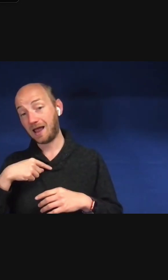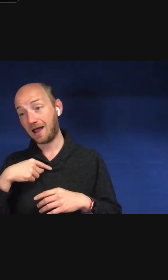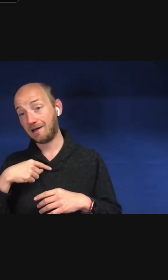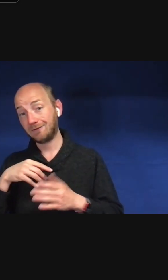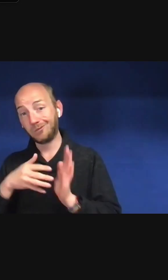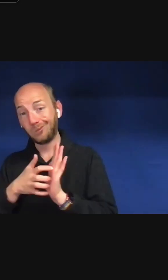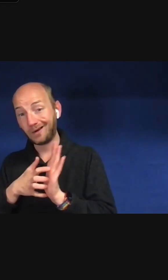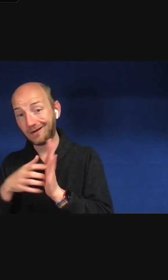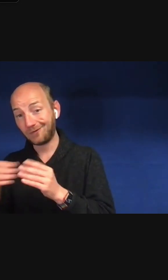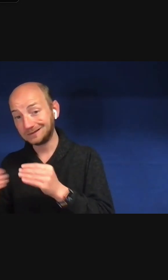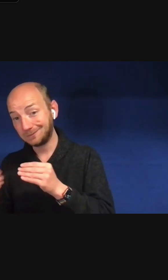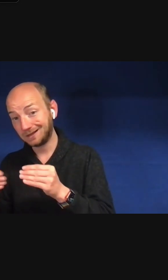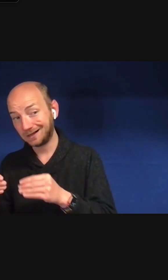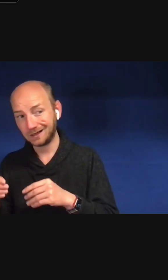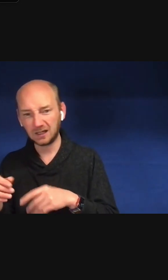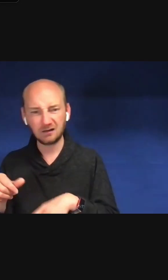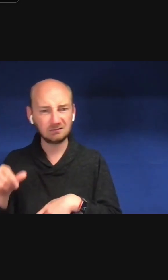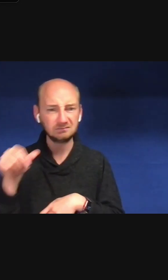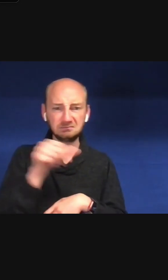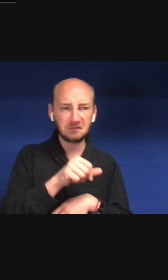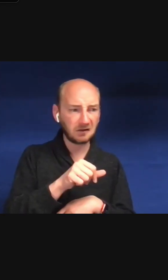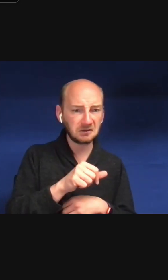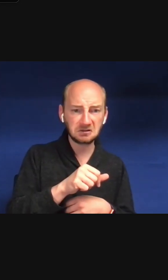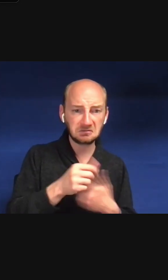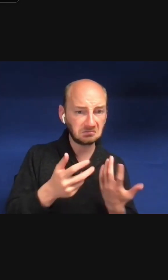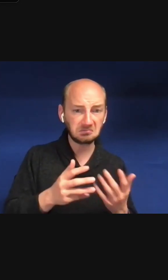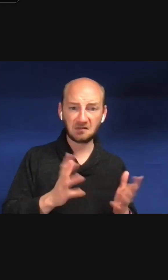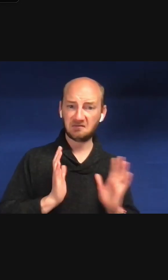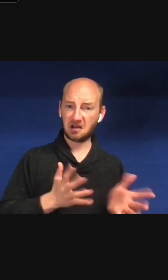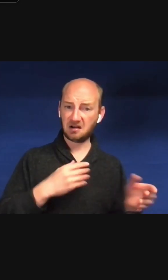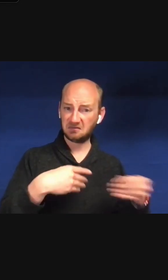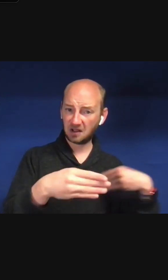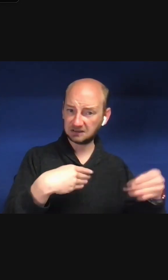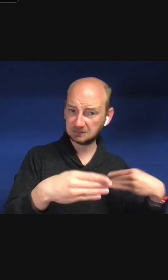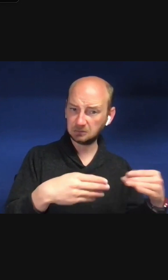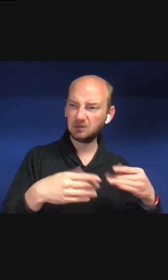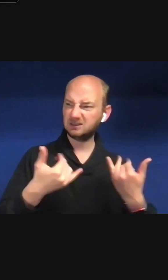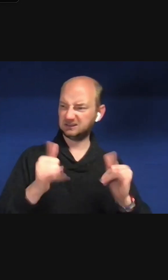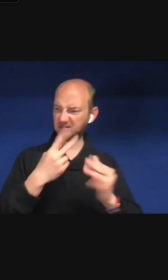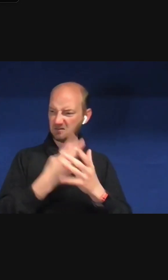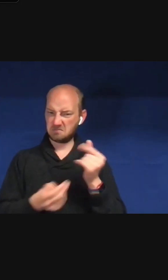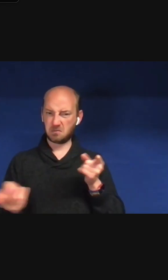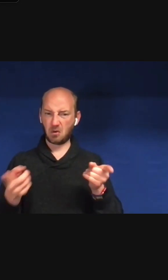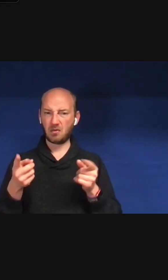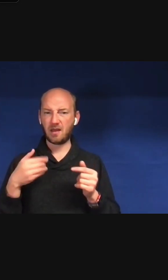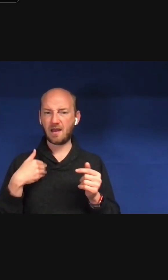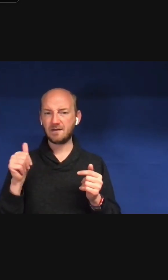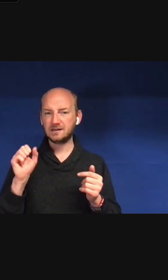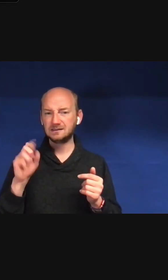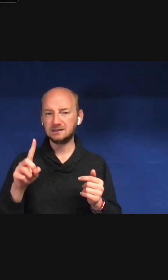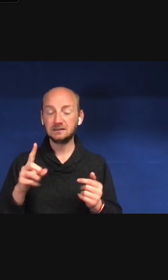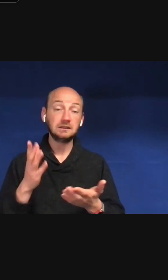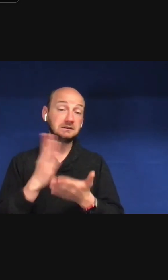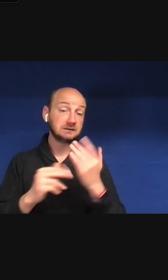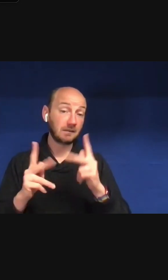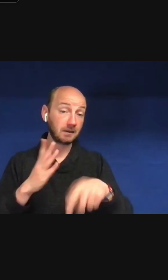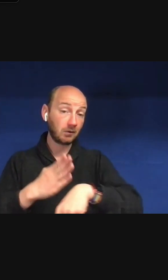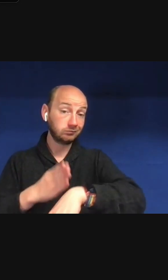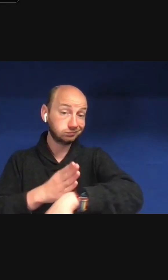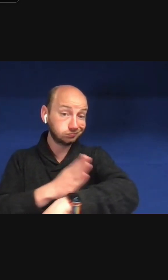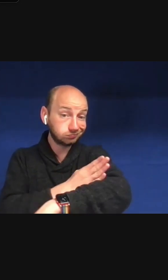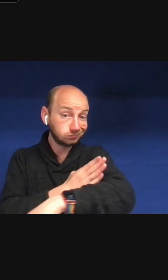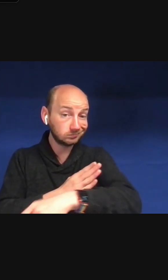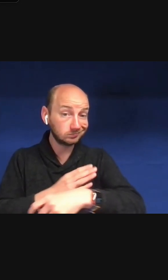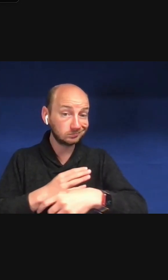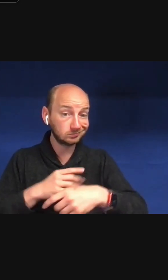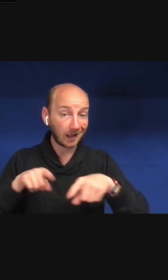not. This changes across the life course as well. So some people become better with age or become better with different